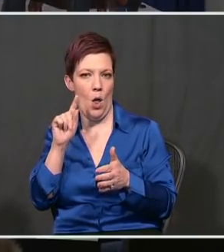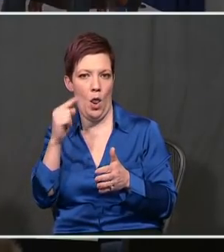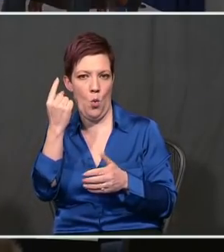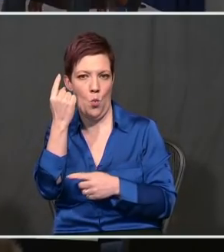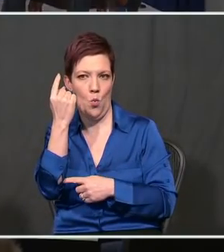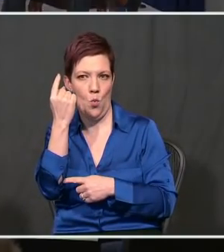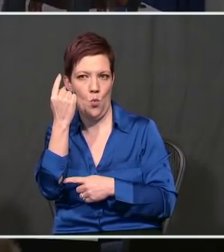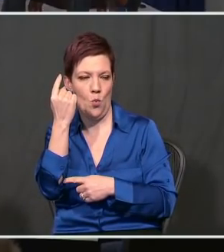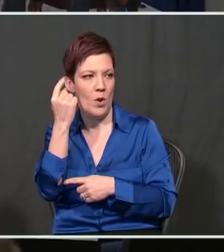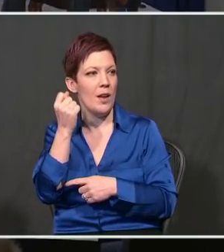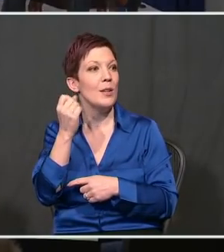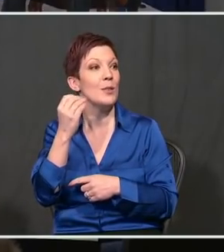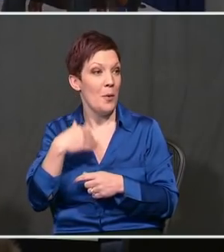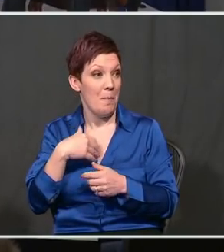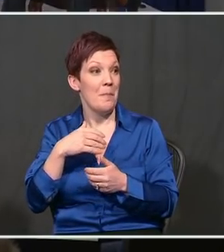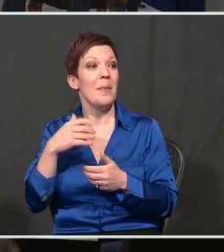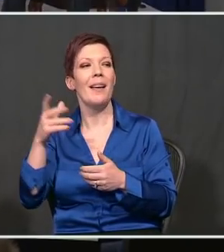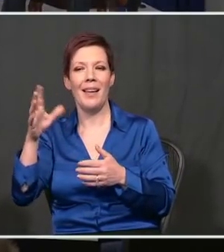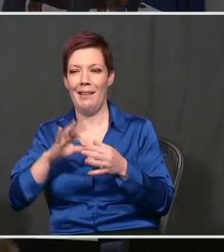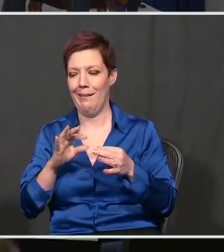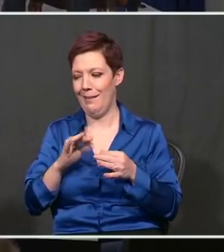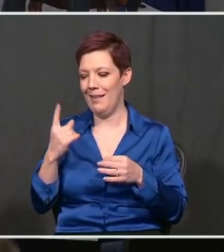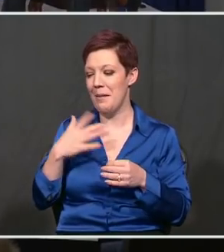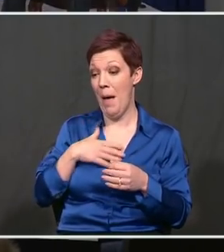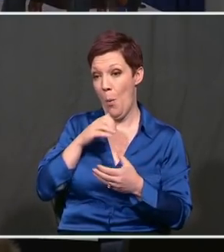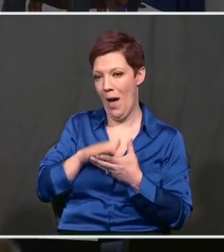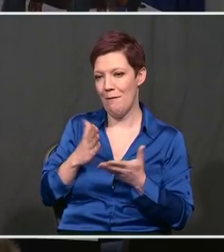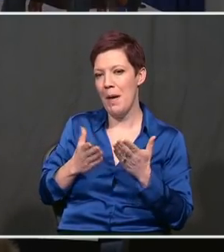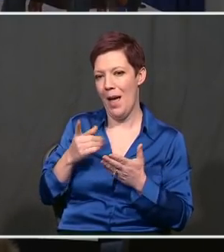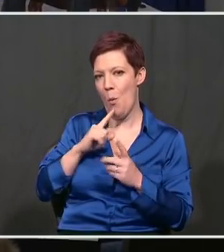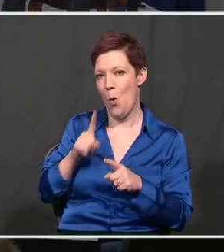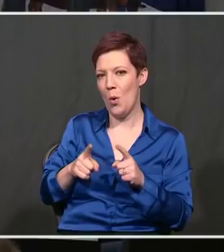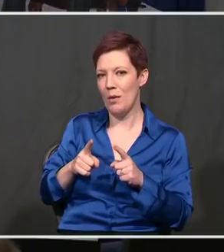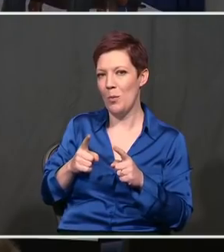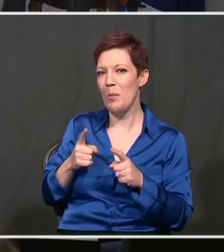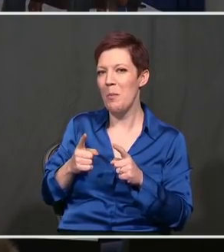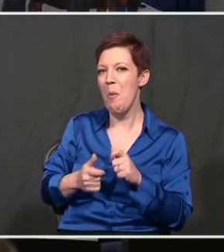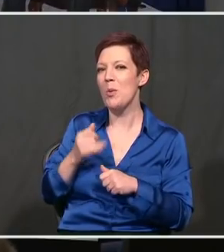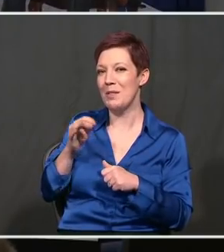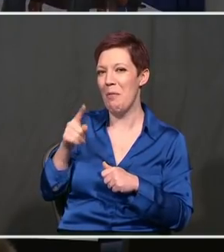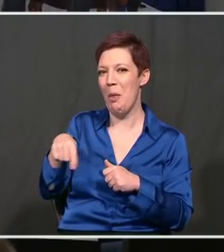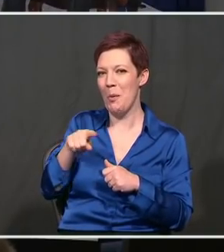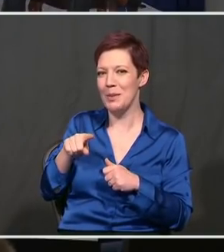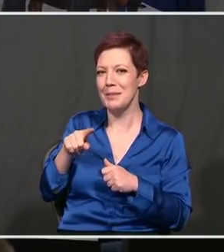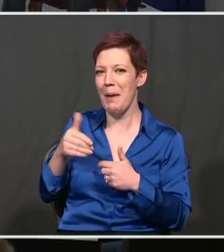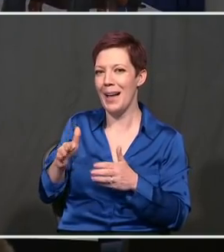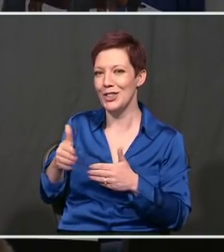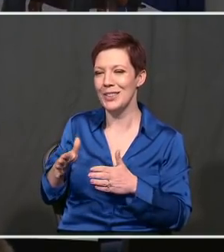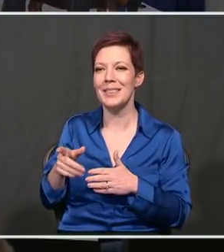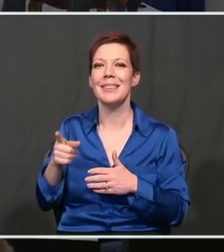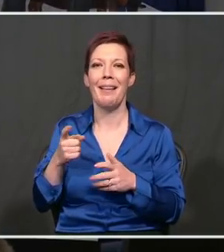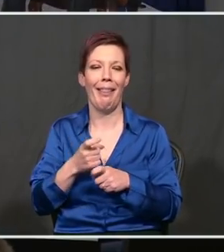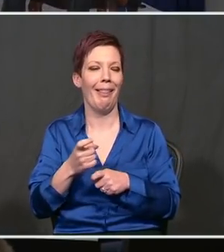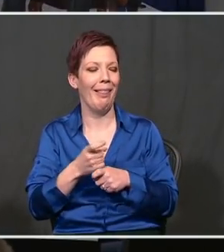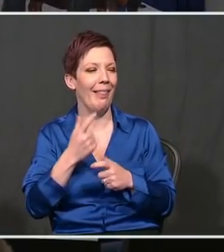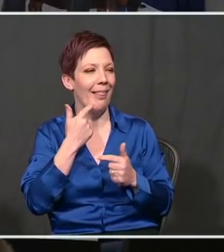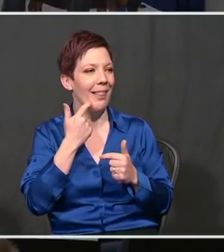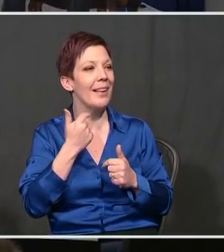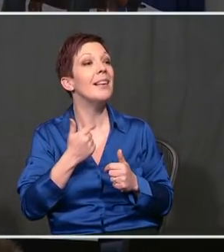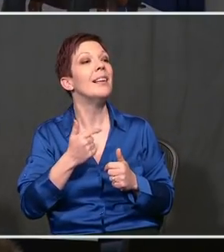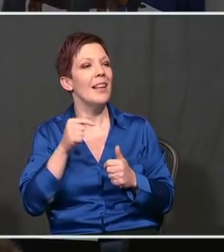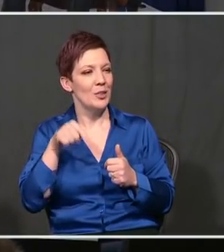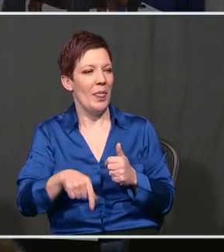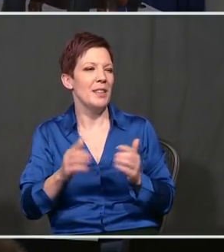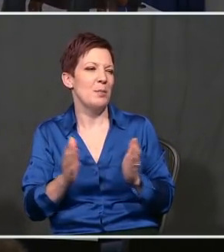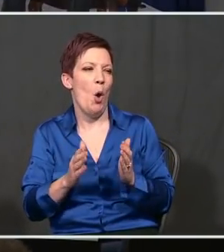of them, for actually. Vaccine, a very small amount. This is a small fraction of what we do every day. On the next